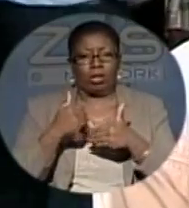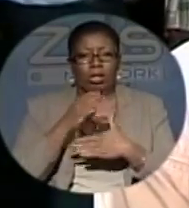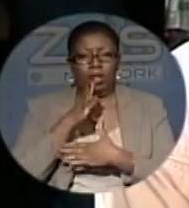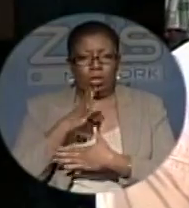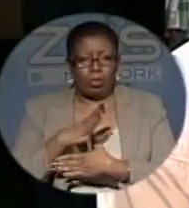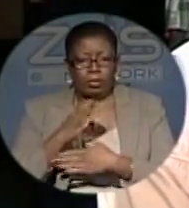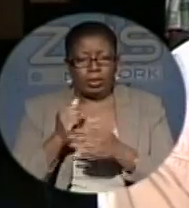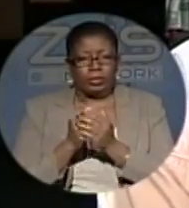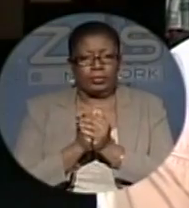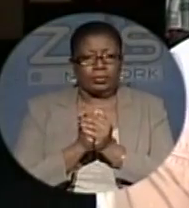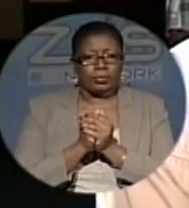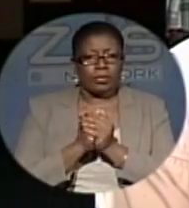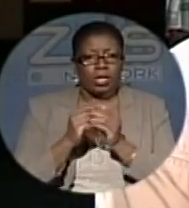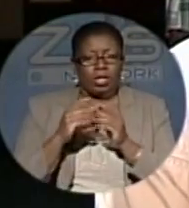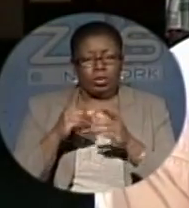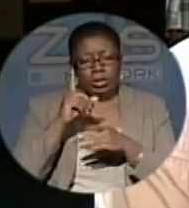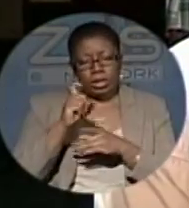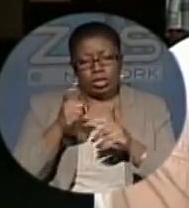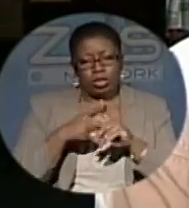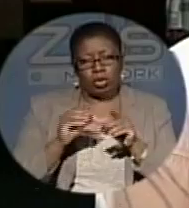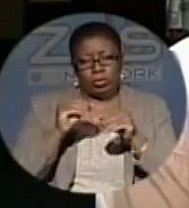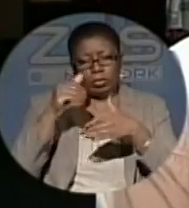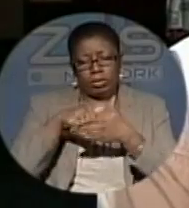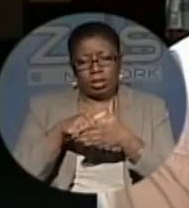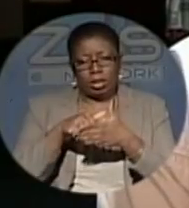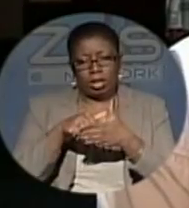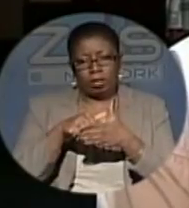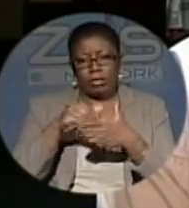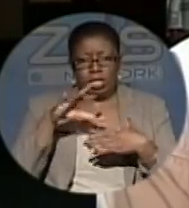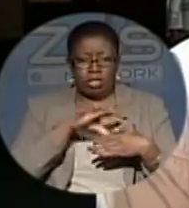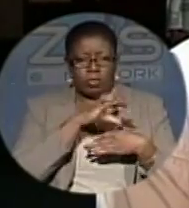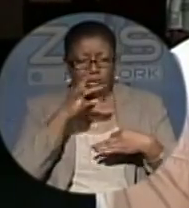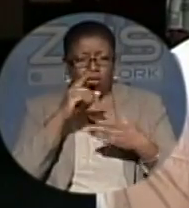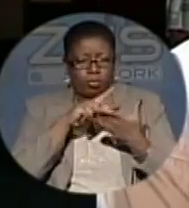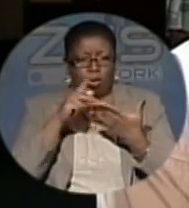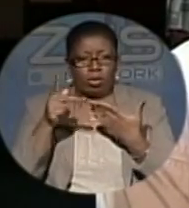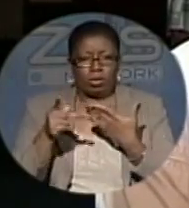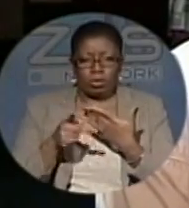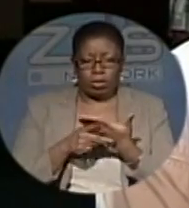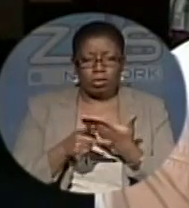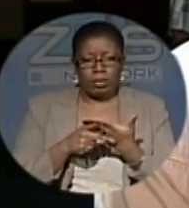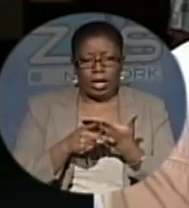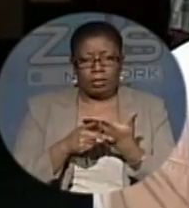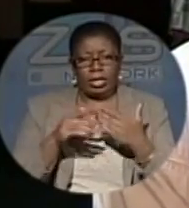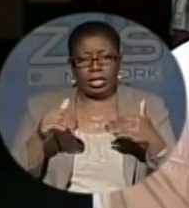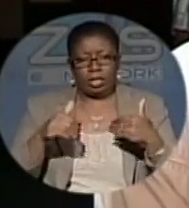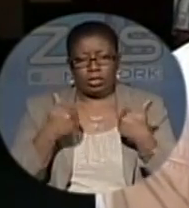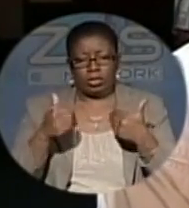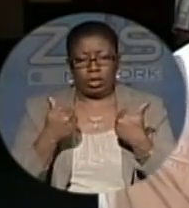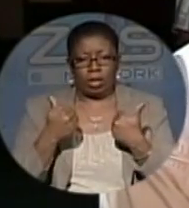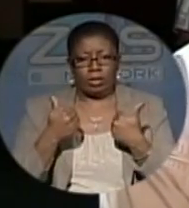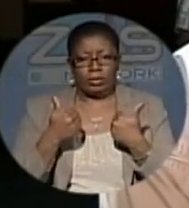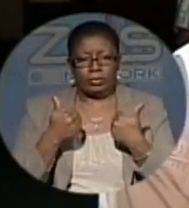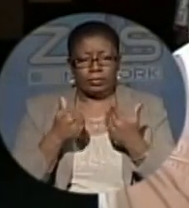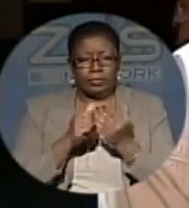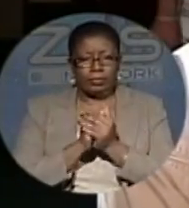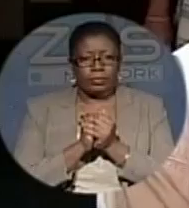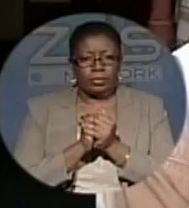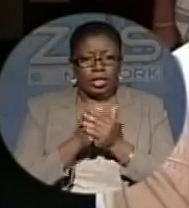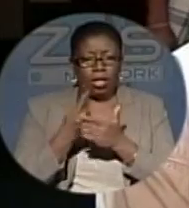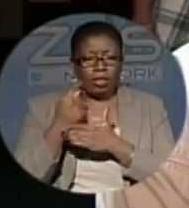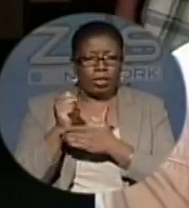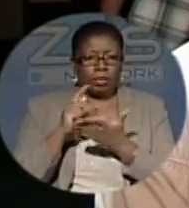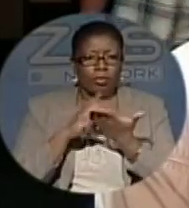a spiritual aspect of the program, because without religion and discipline, the program